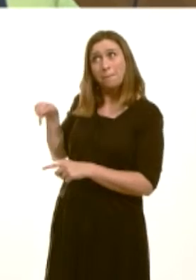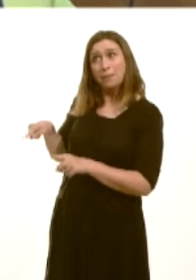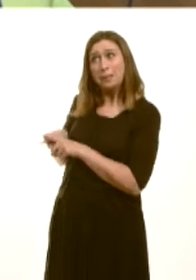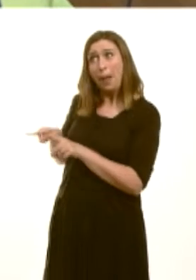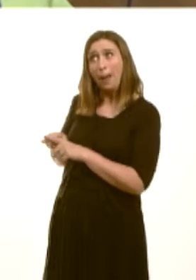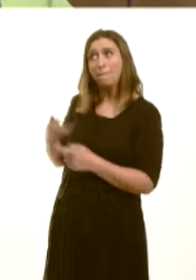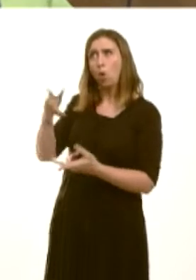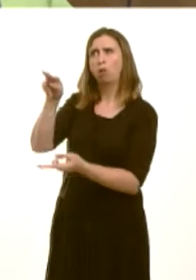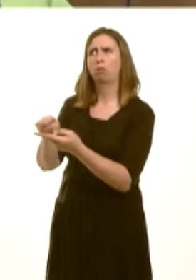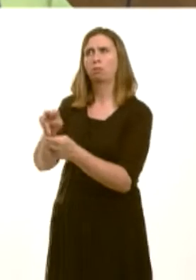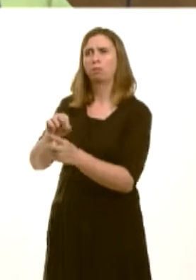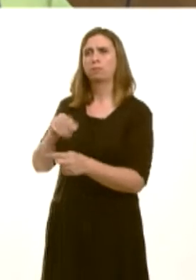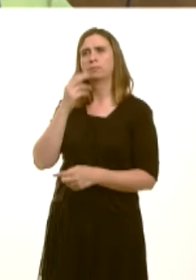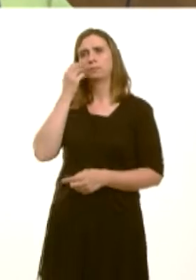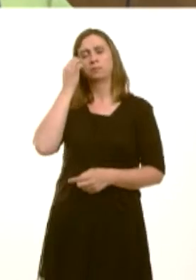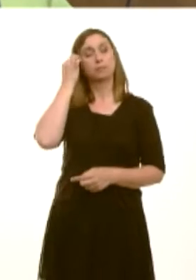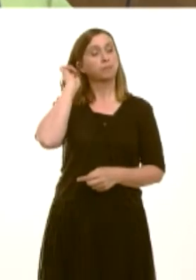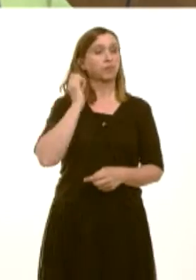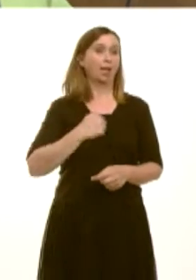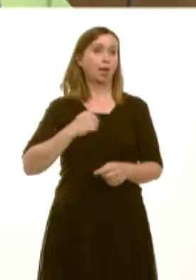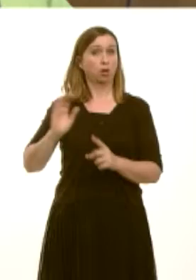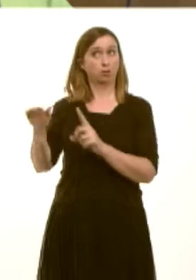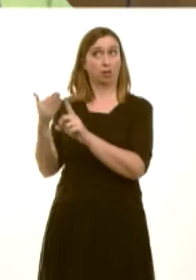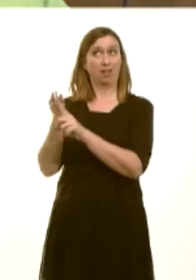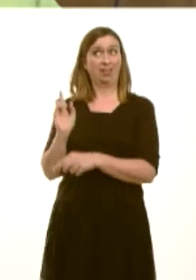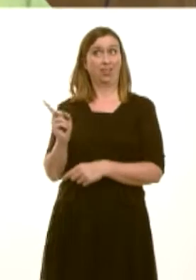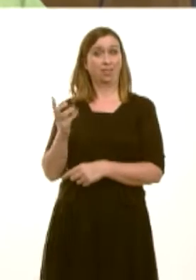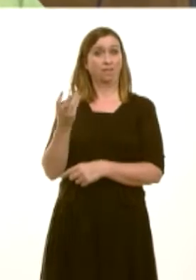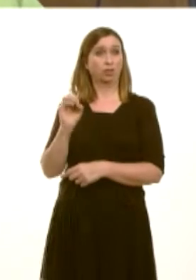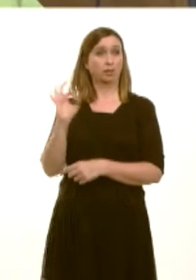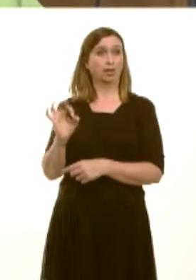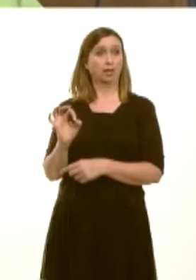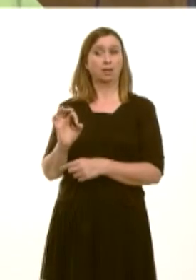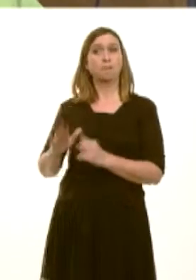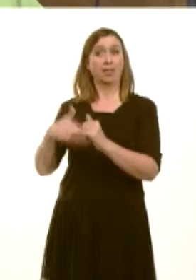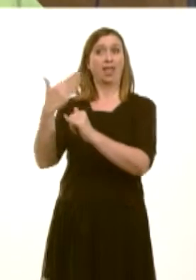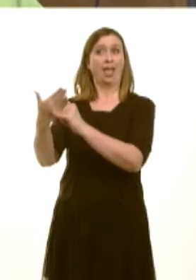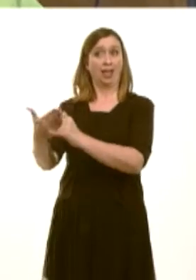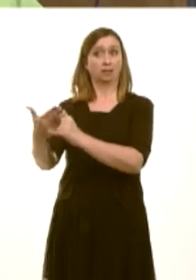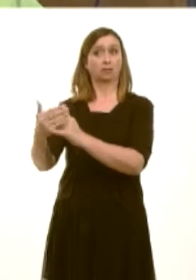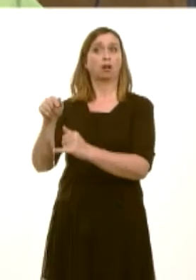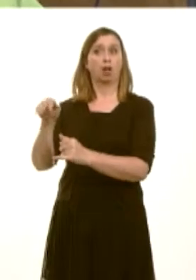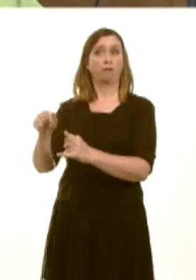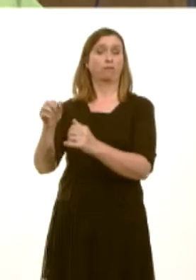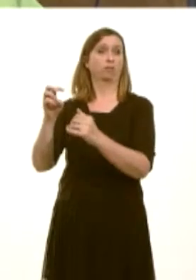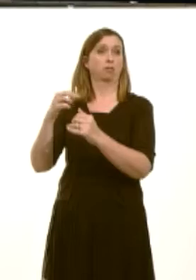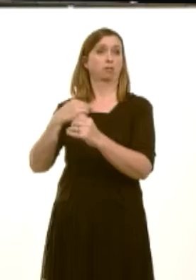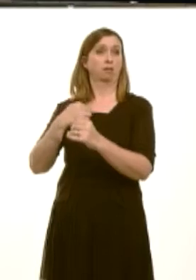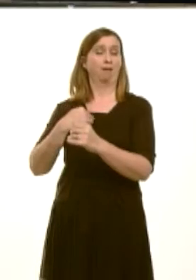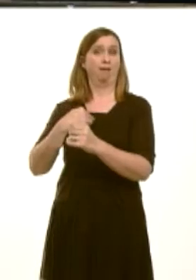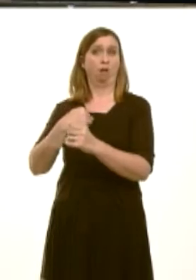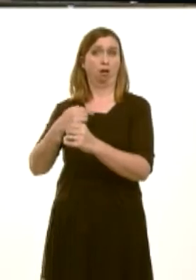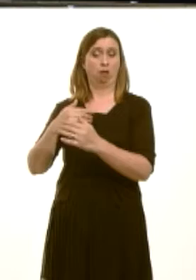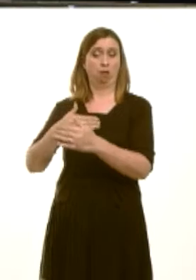the target, of course, and we expect to meet that target by the end of this Assembly term. Thank you, Presiding